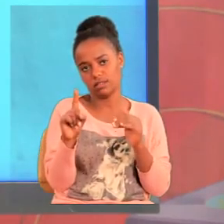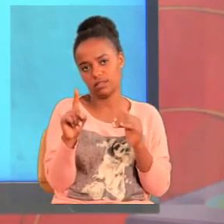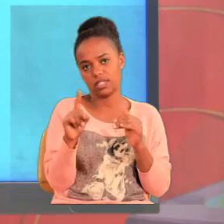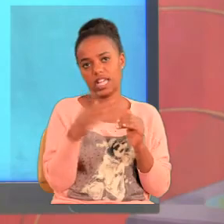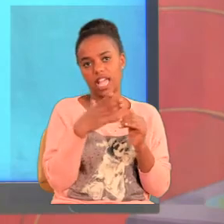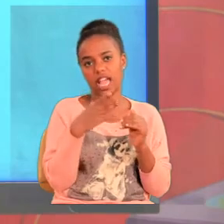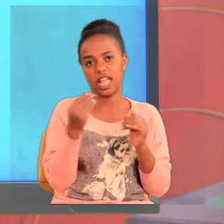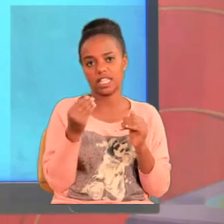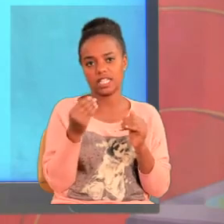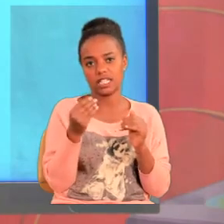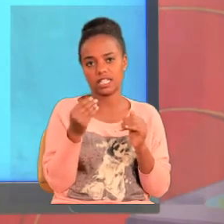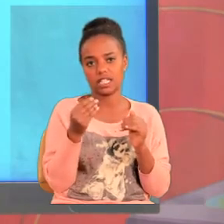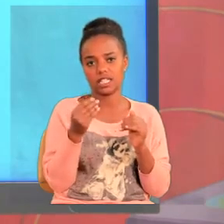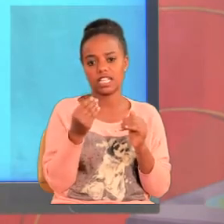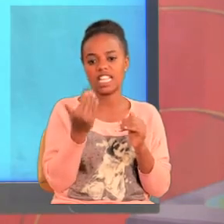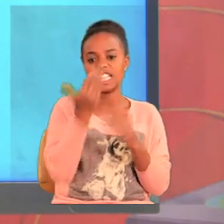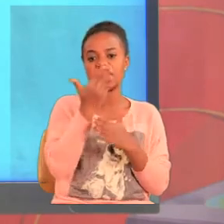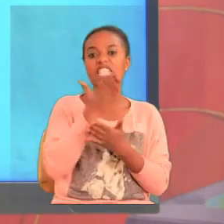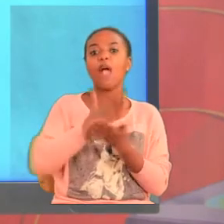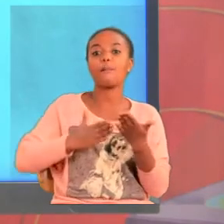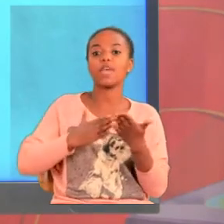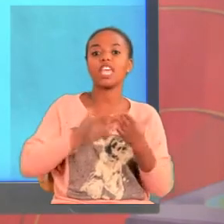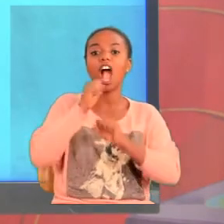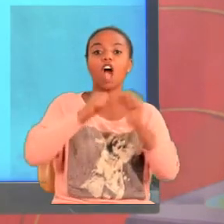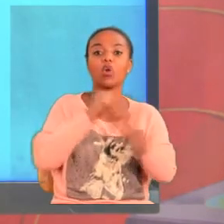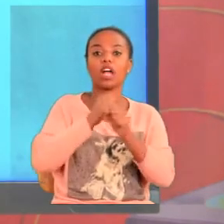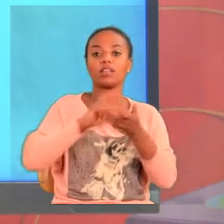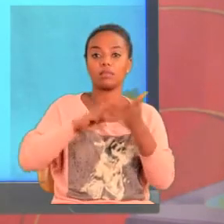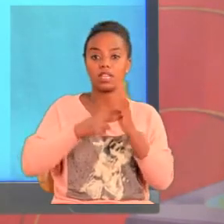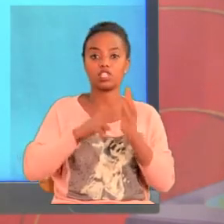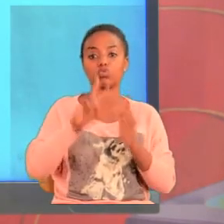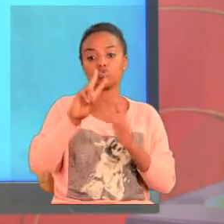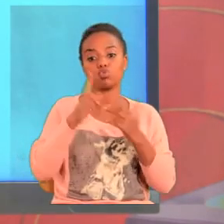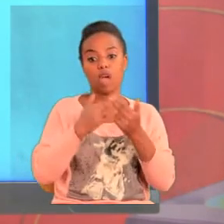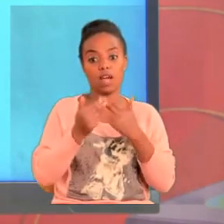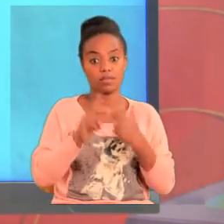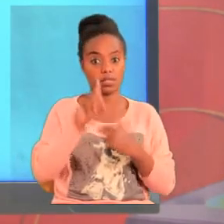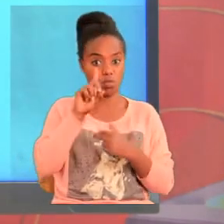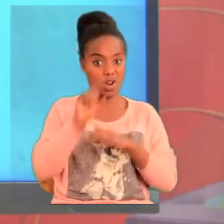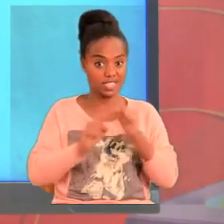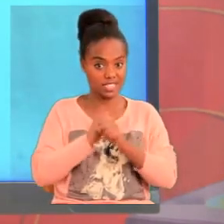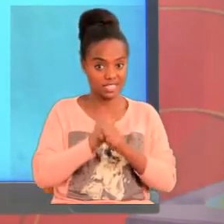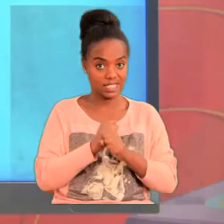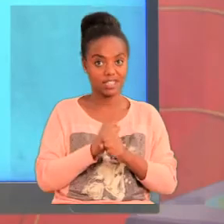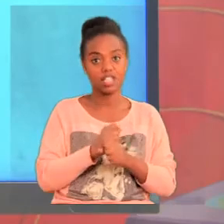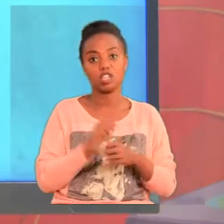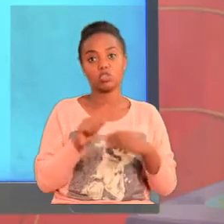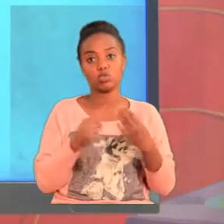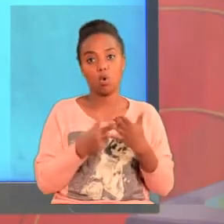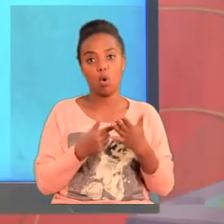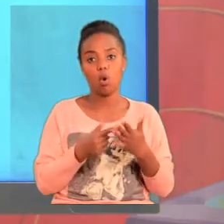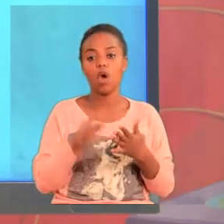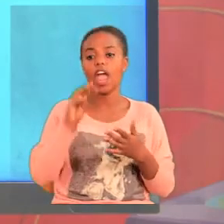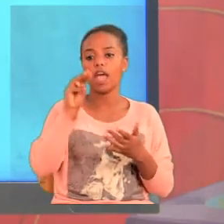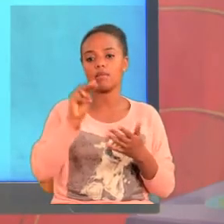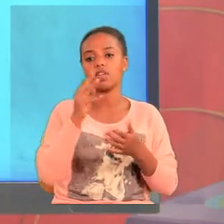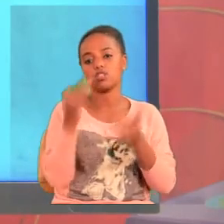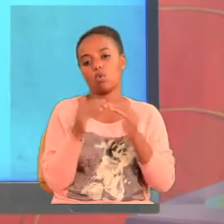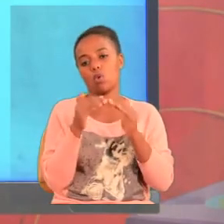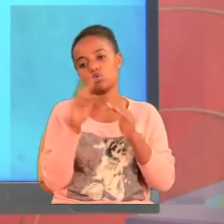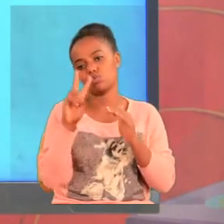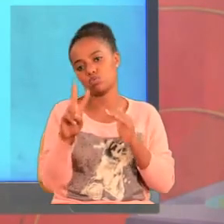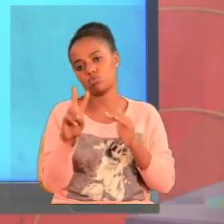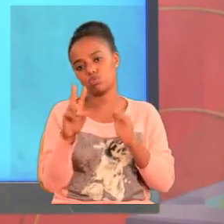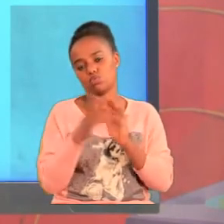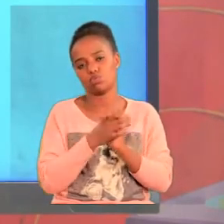And semi-annual means twice in a year, so the number of conversion period will be 2, its M is equals to